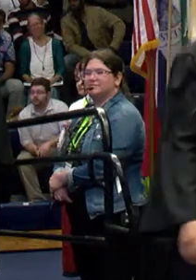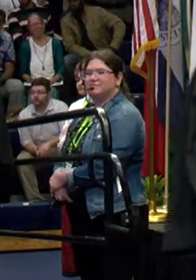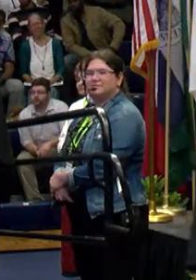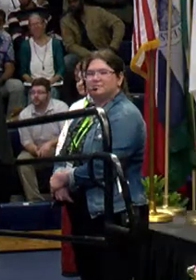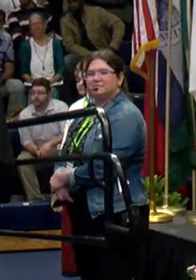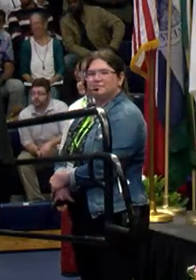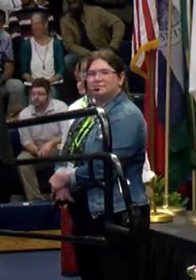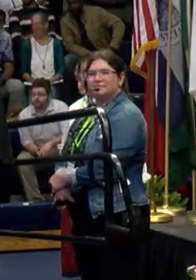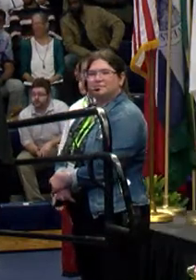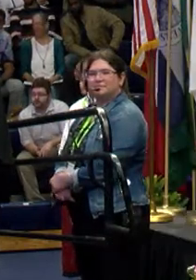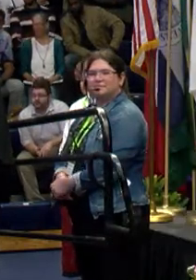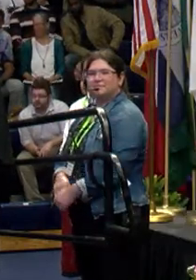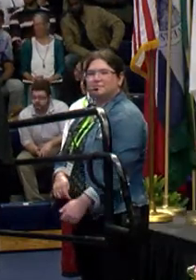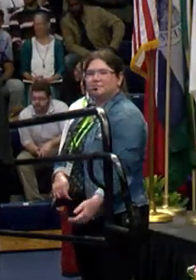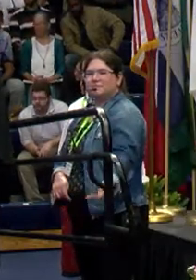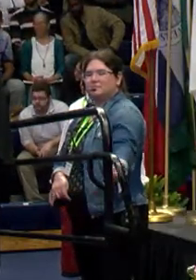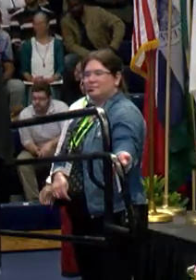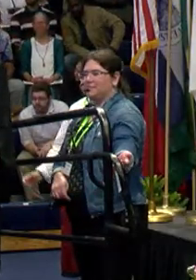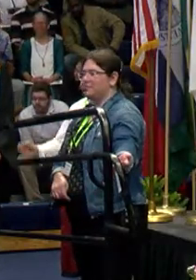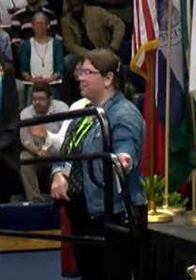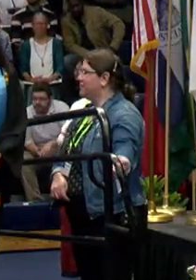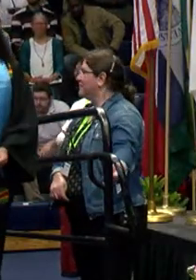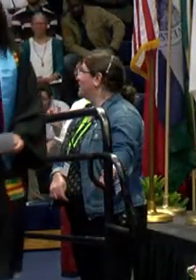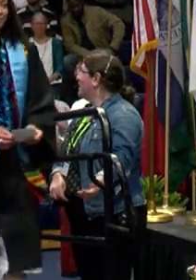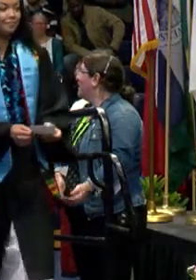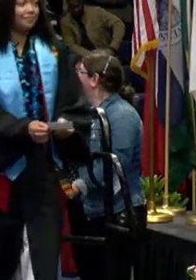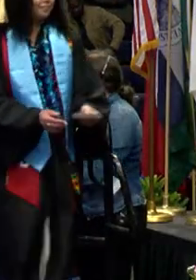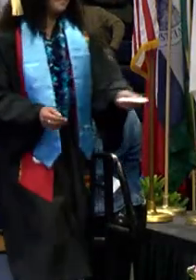Liliana Rosalyn Mendoza.